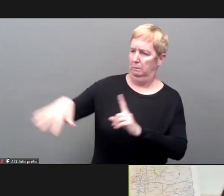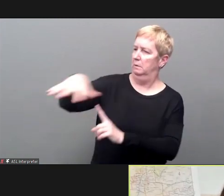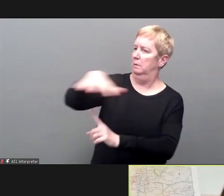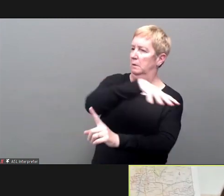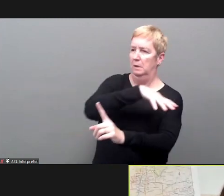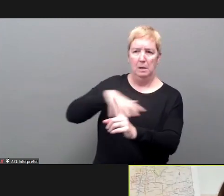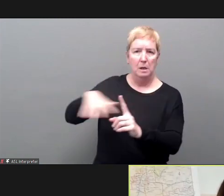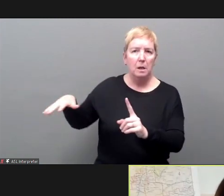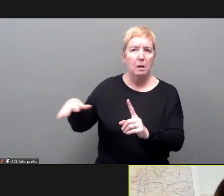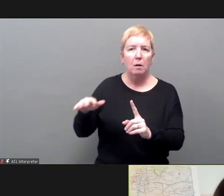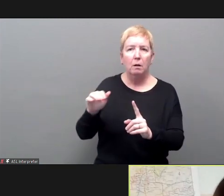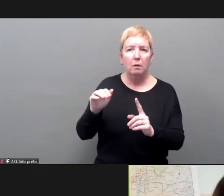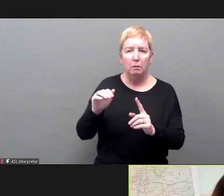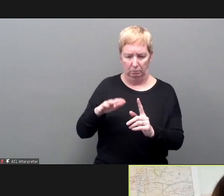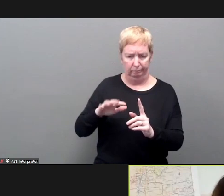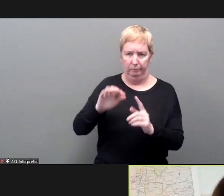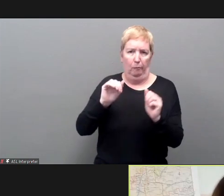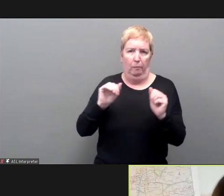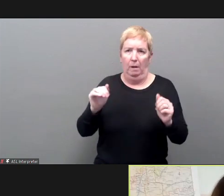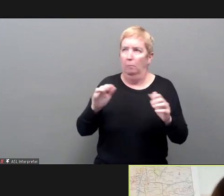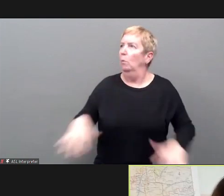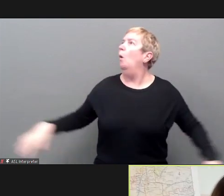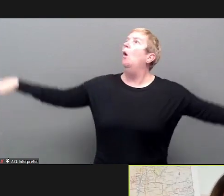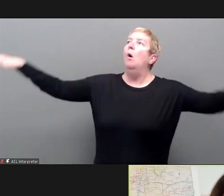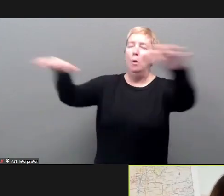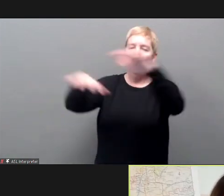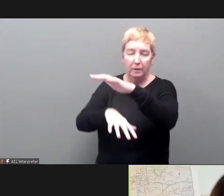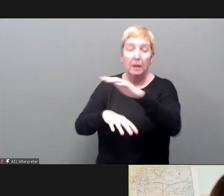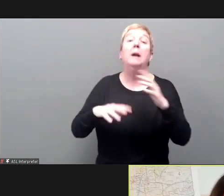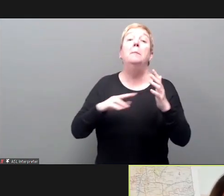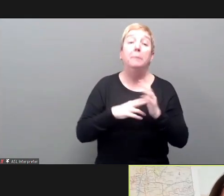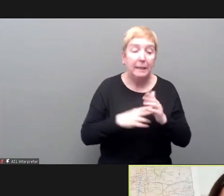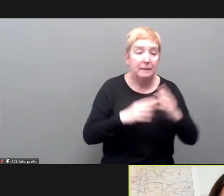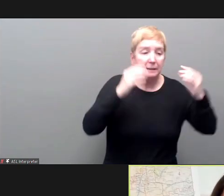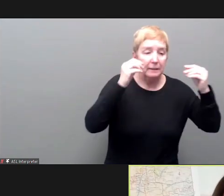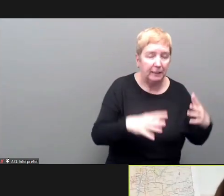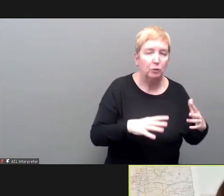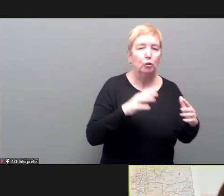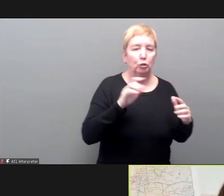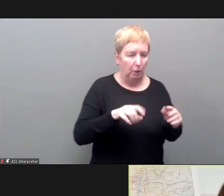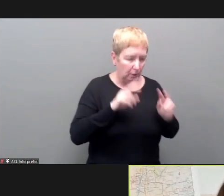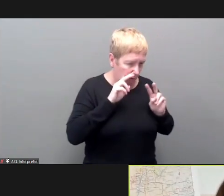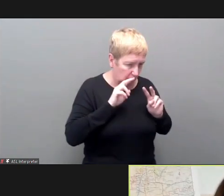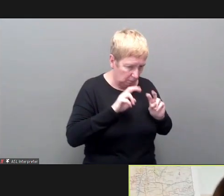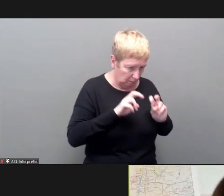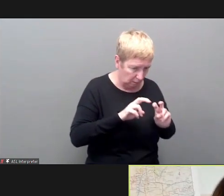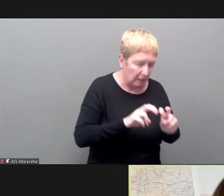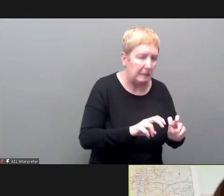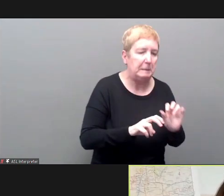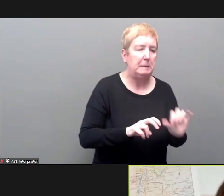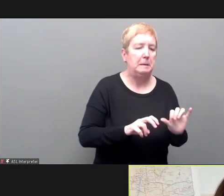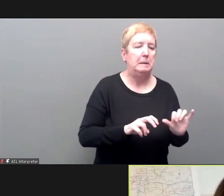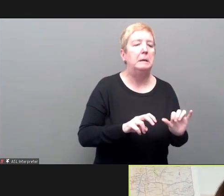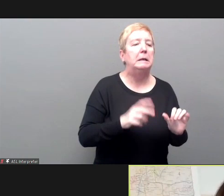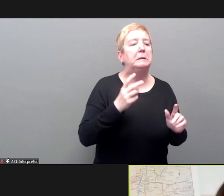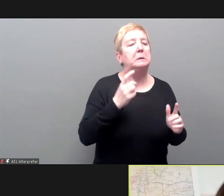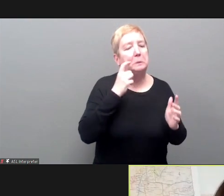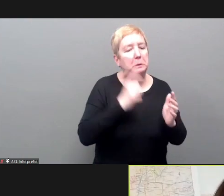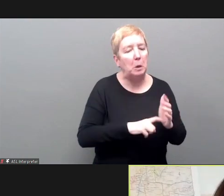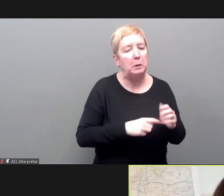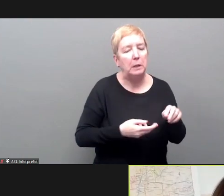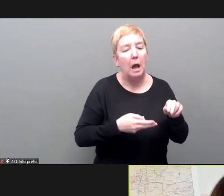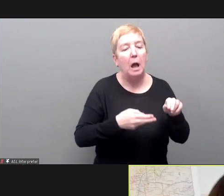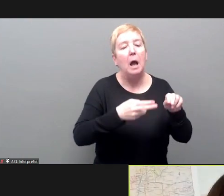that time. Perhaps that's when teachers look at that trend and say, okay, we may need to make some adjustments based on